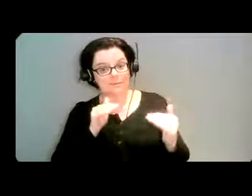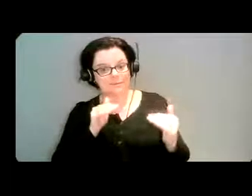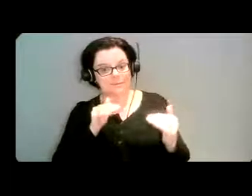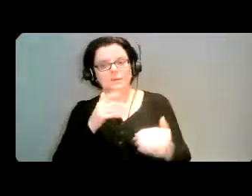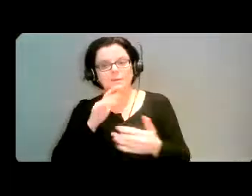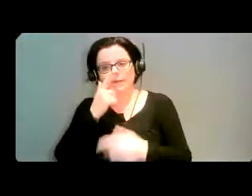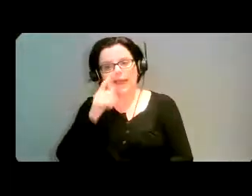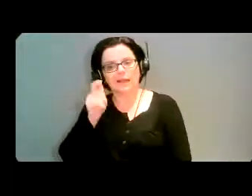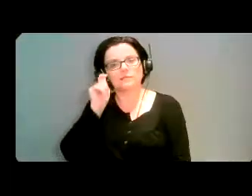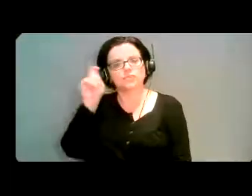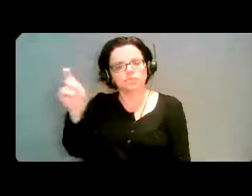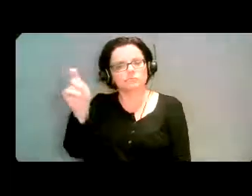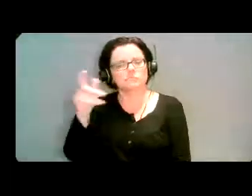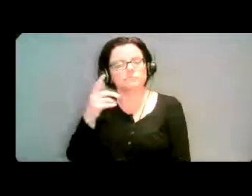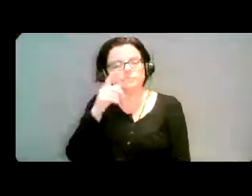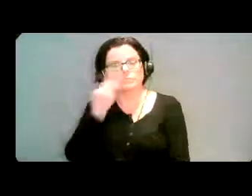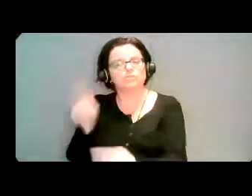that